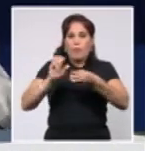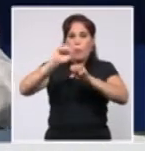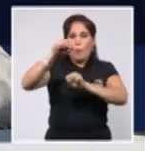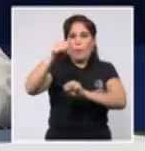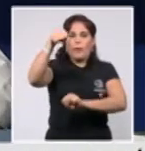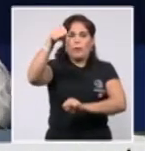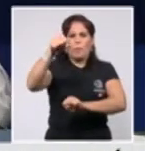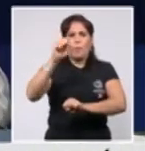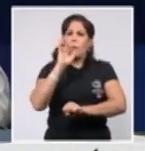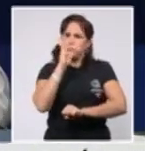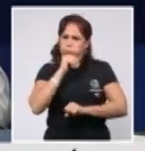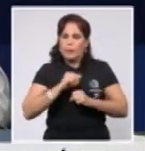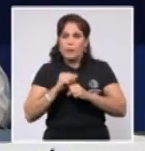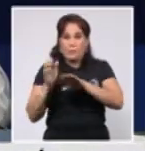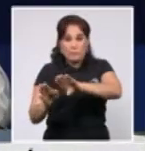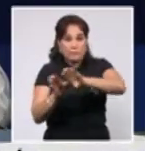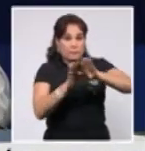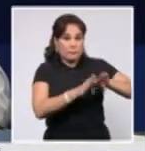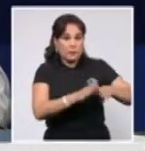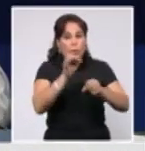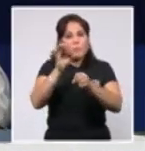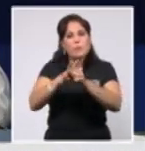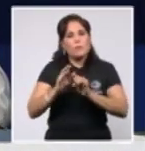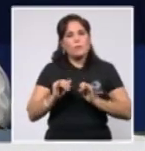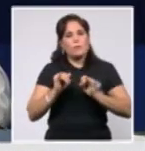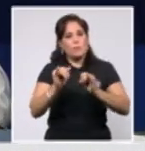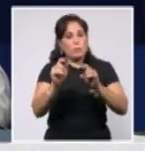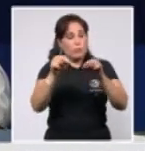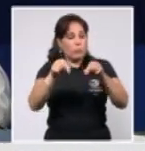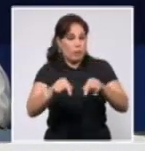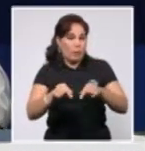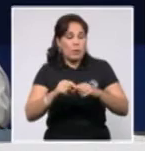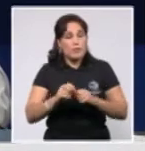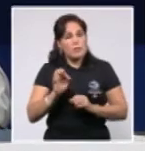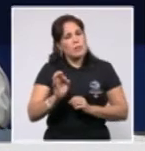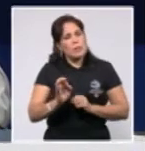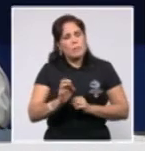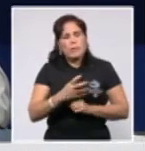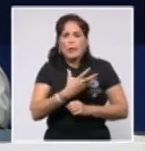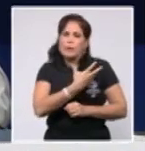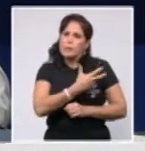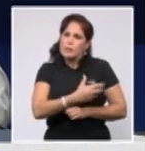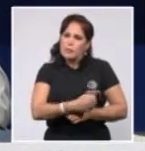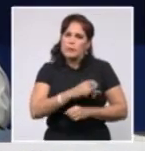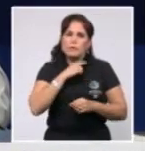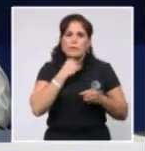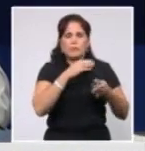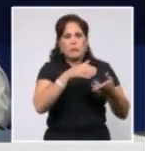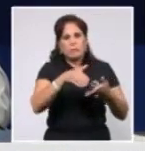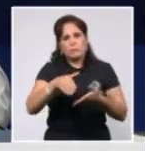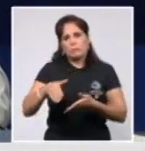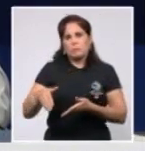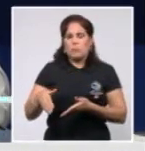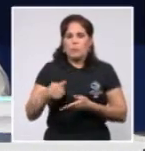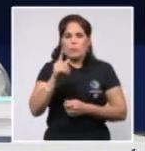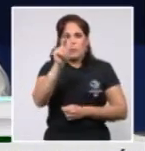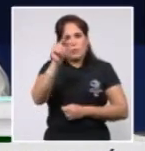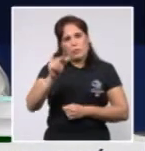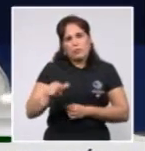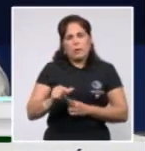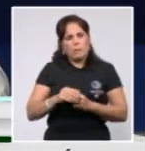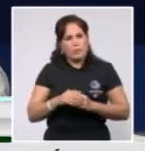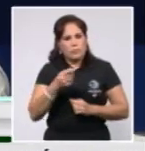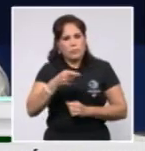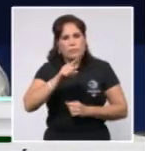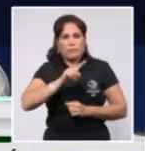interpreter, and good morning to everyone tuned in to this briefing. We start today's press conference with